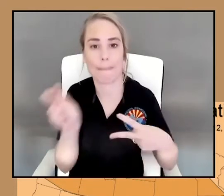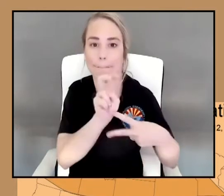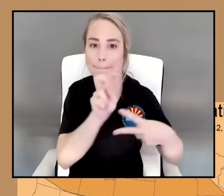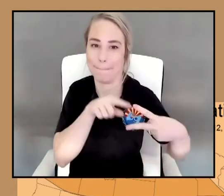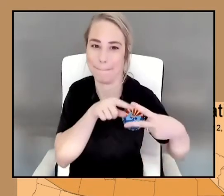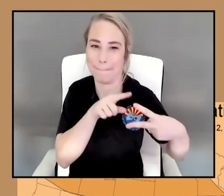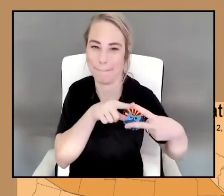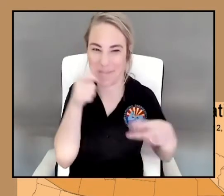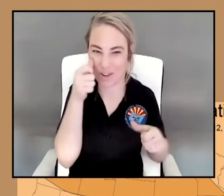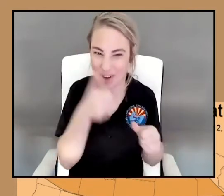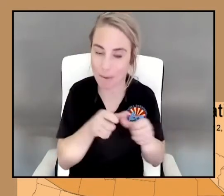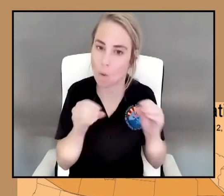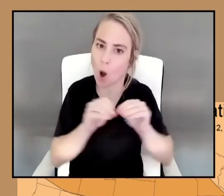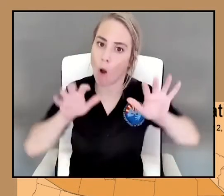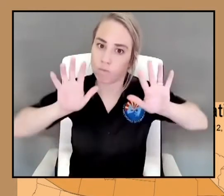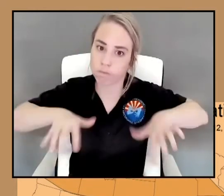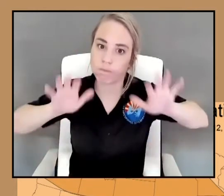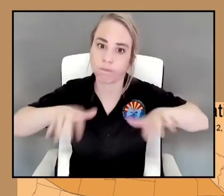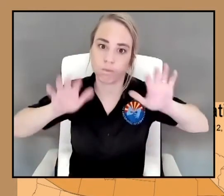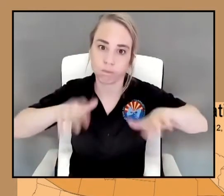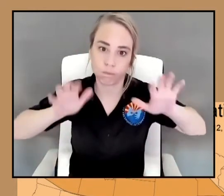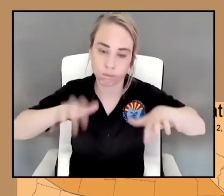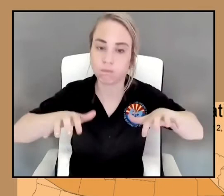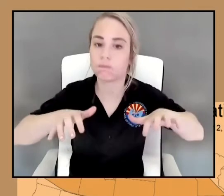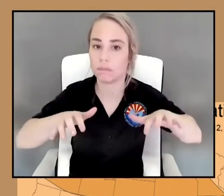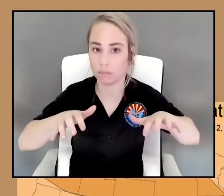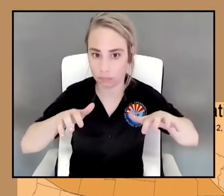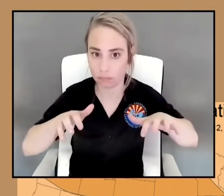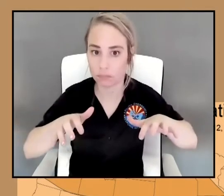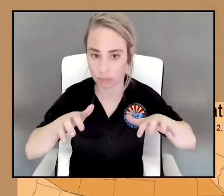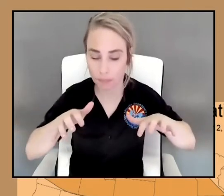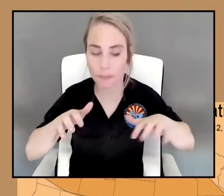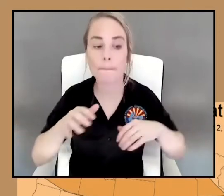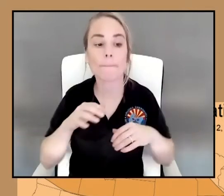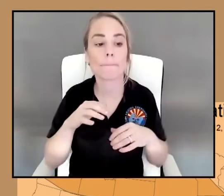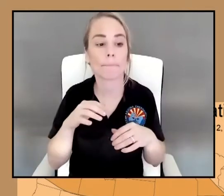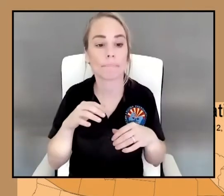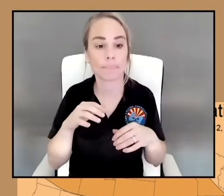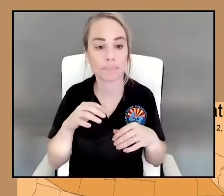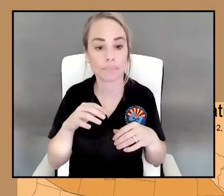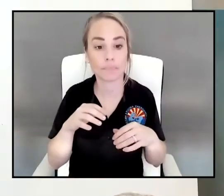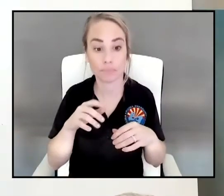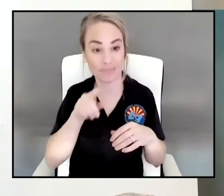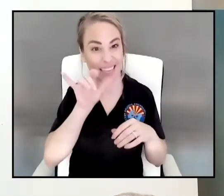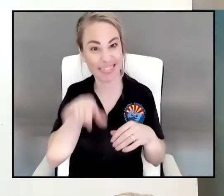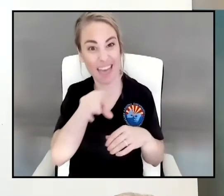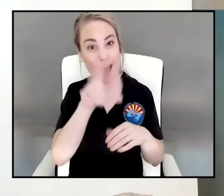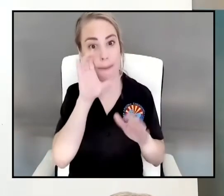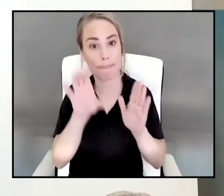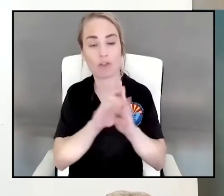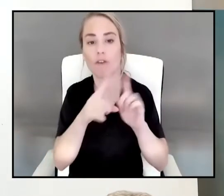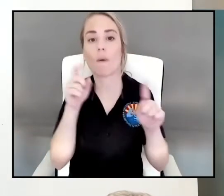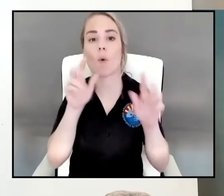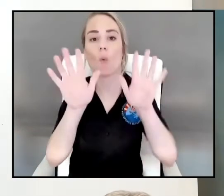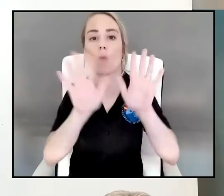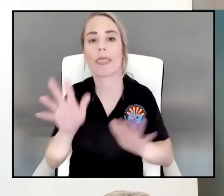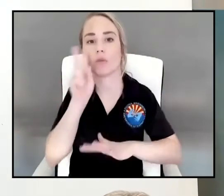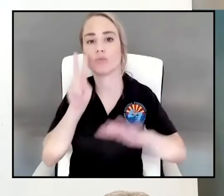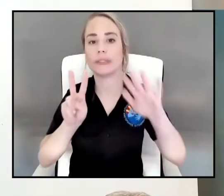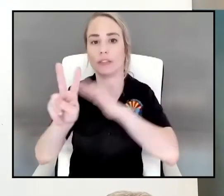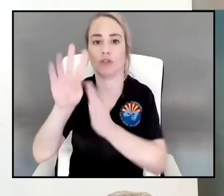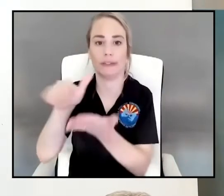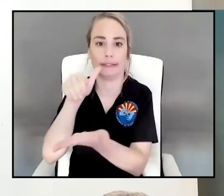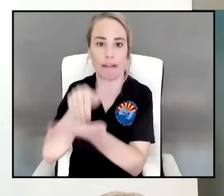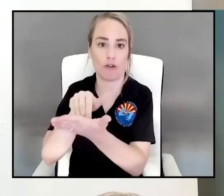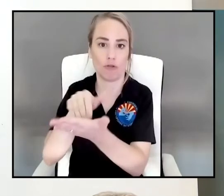more continuous moisture feeding into the area. And this is from the Climate Prediction Center. They're showing that much of New